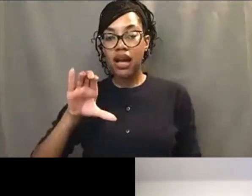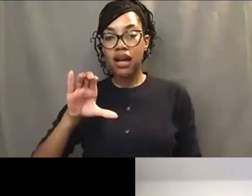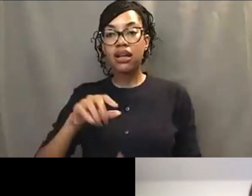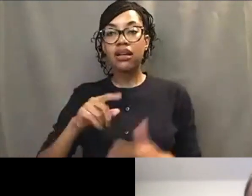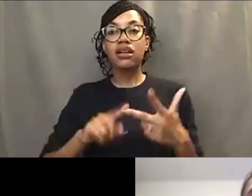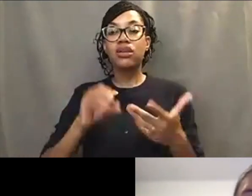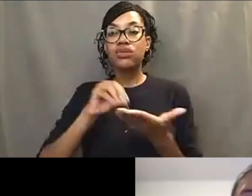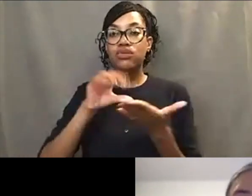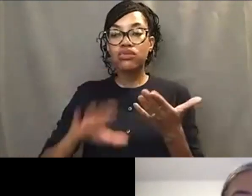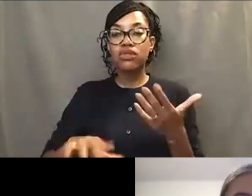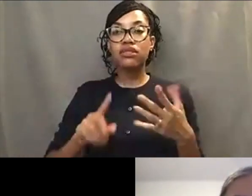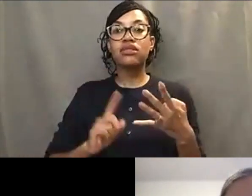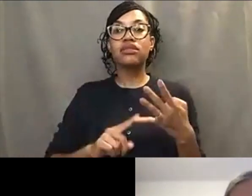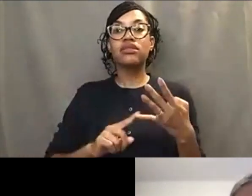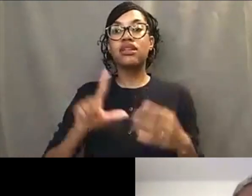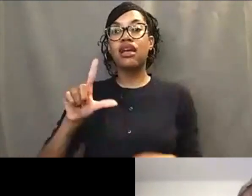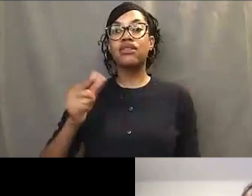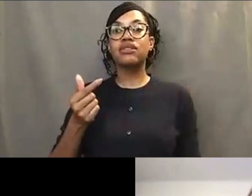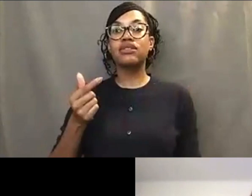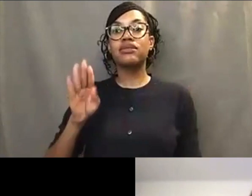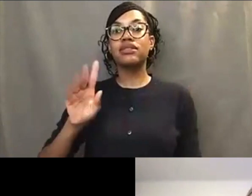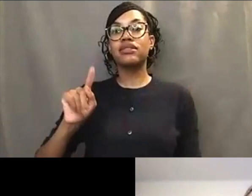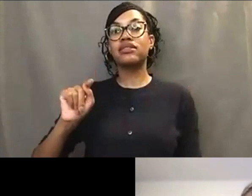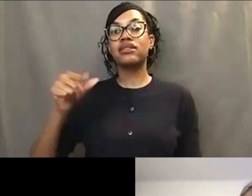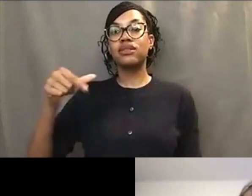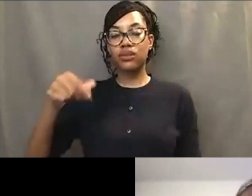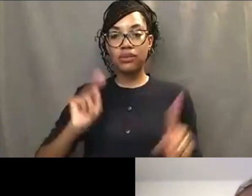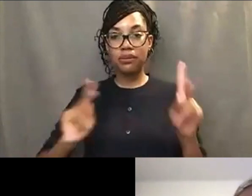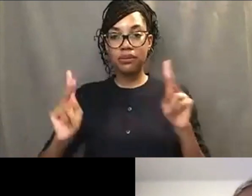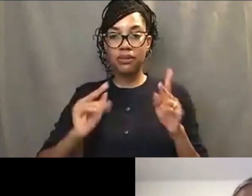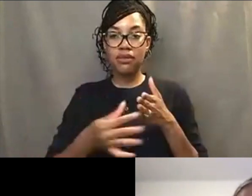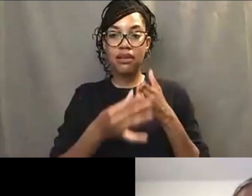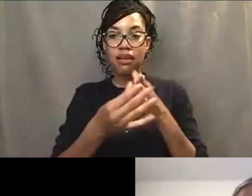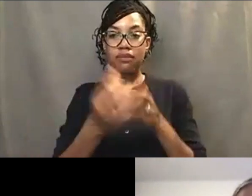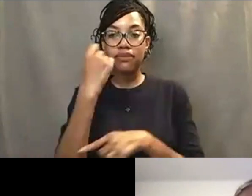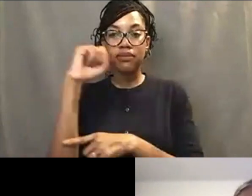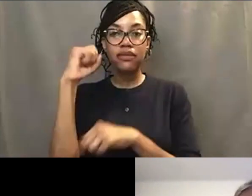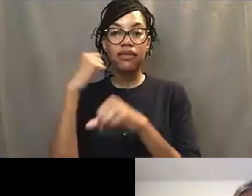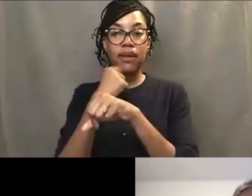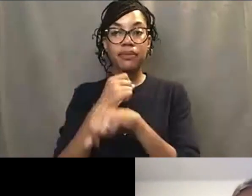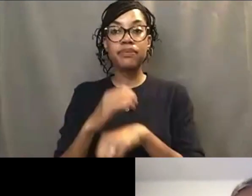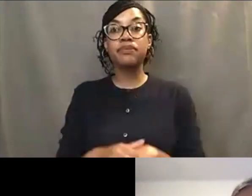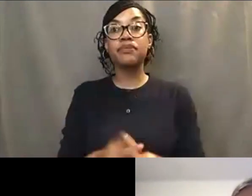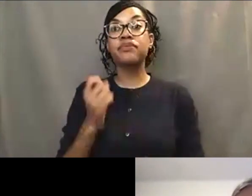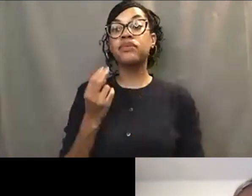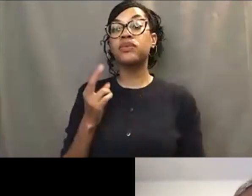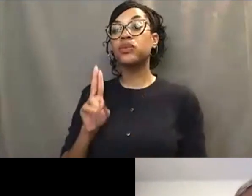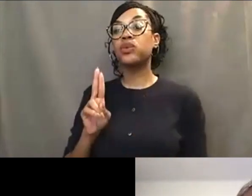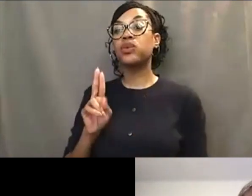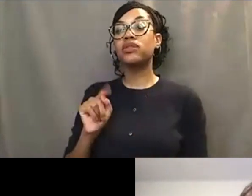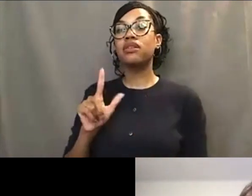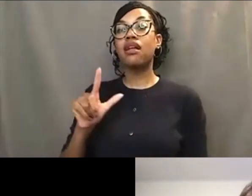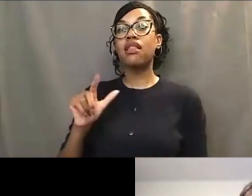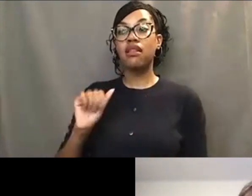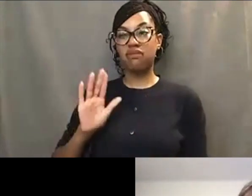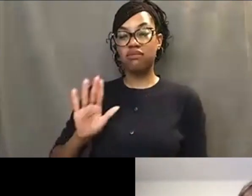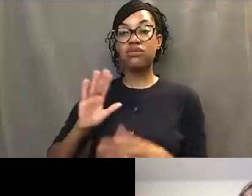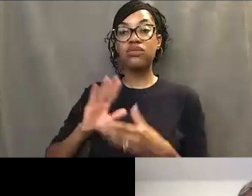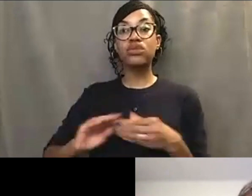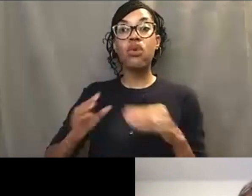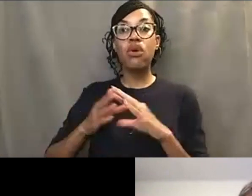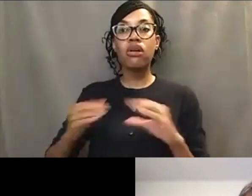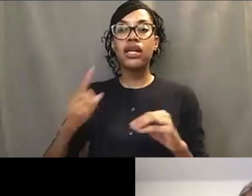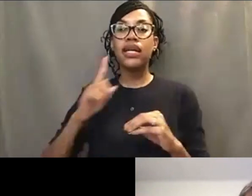people. So I want to start by saying that the story of UTLA is one of experimentation and one of exploring